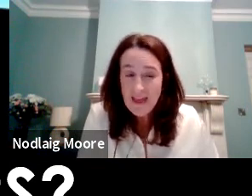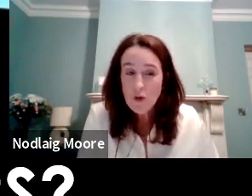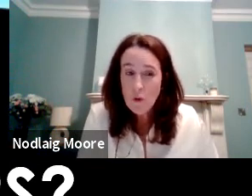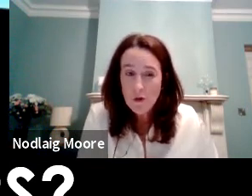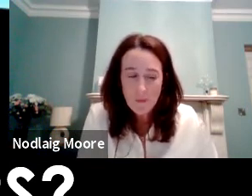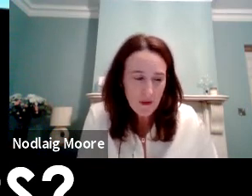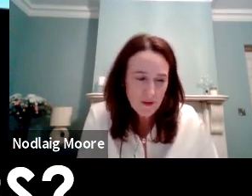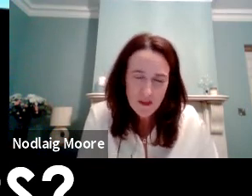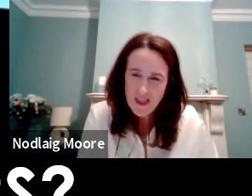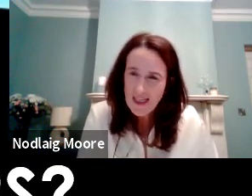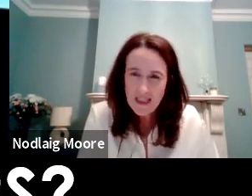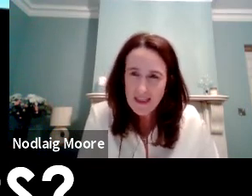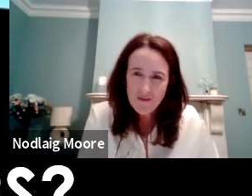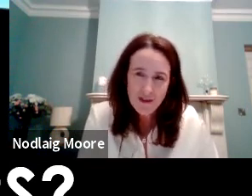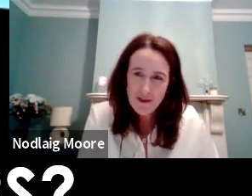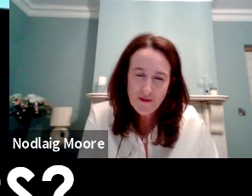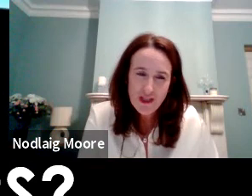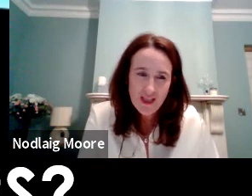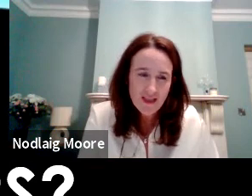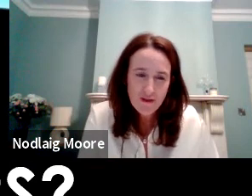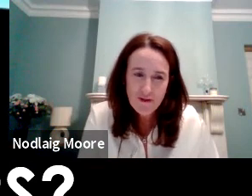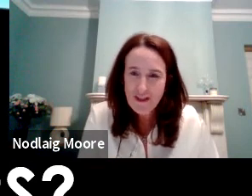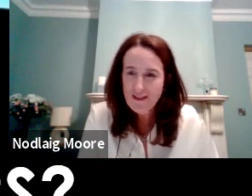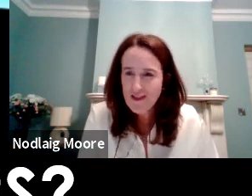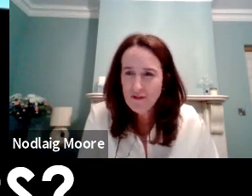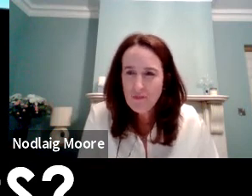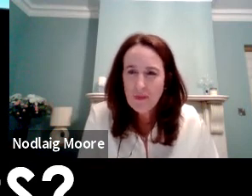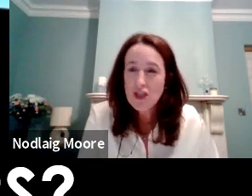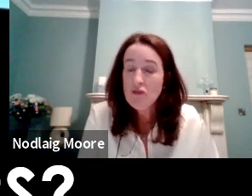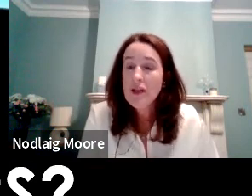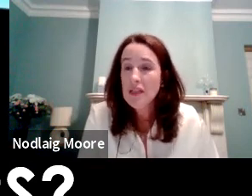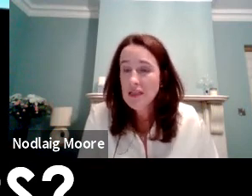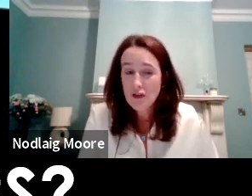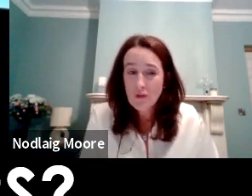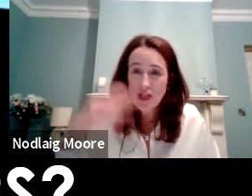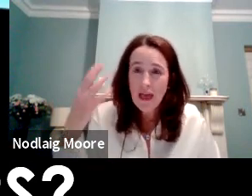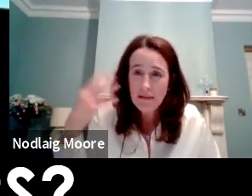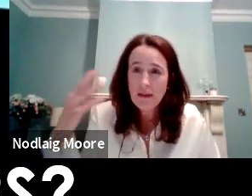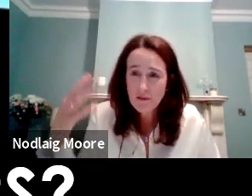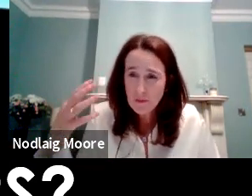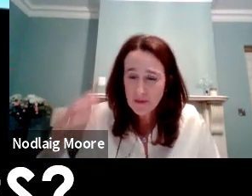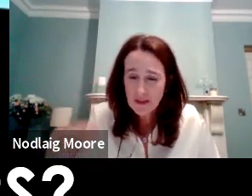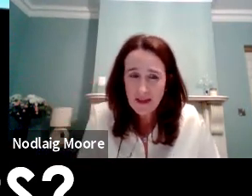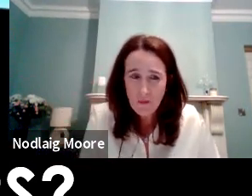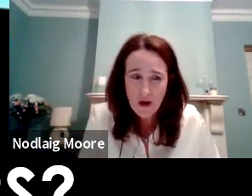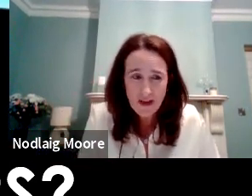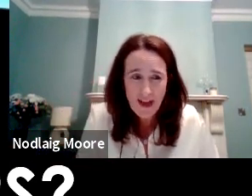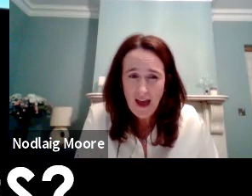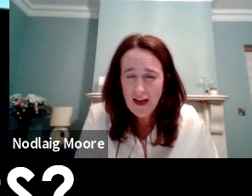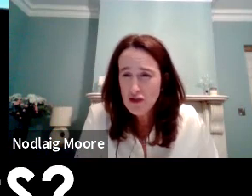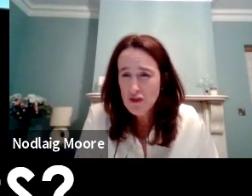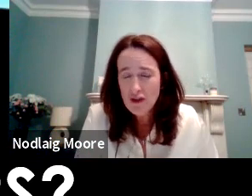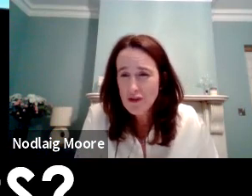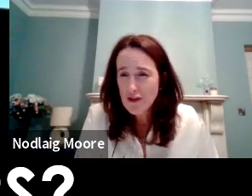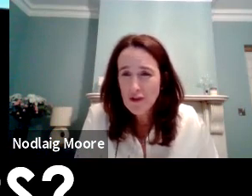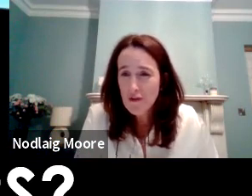And then own up. There was one of the ladies in the video and she said, you know, that she plays charades, you know, when she can't think of something at work. And